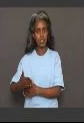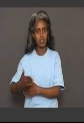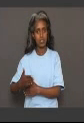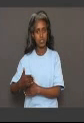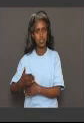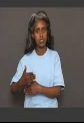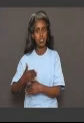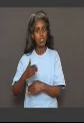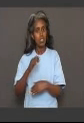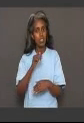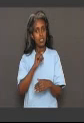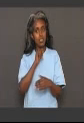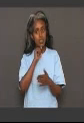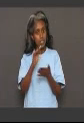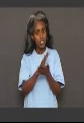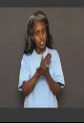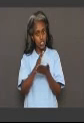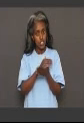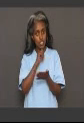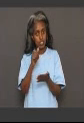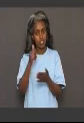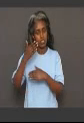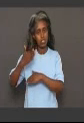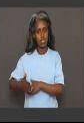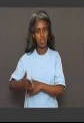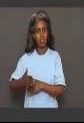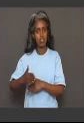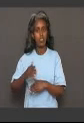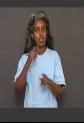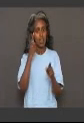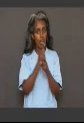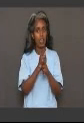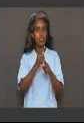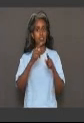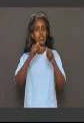their non-shared sides form a right triangle.